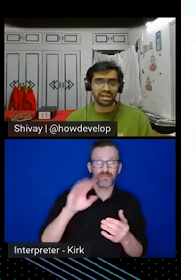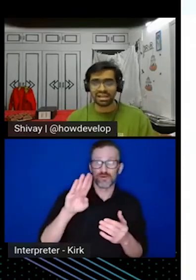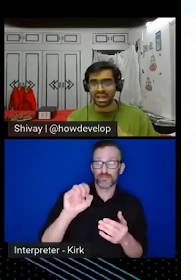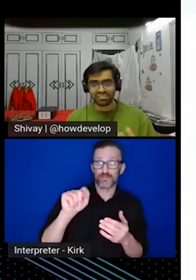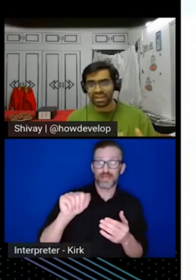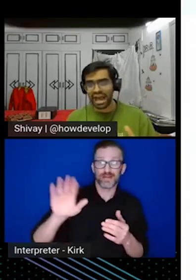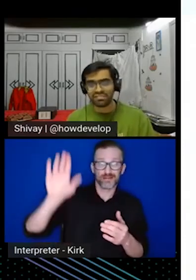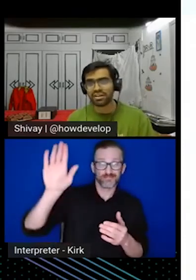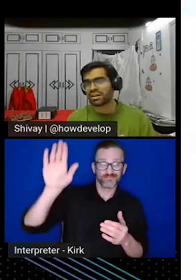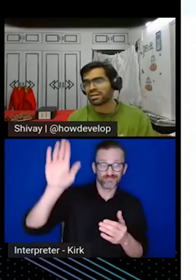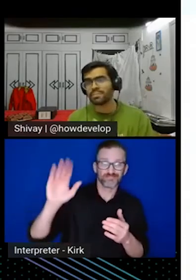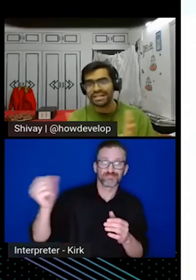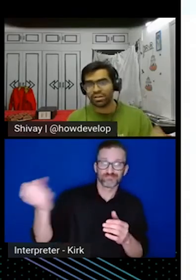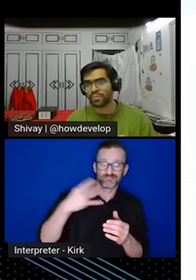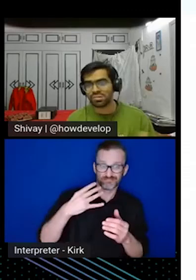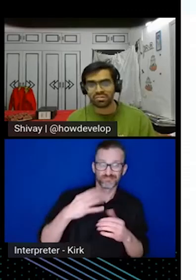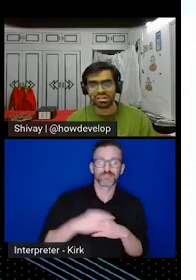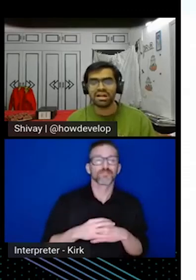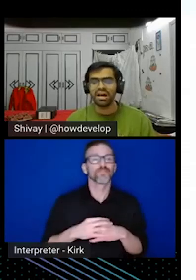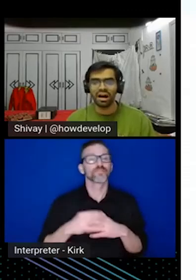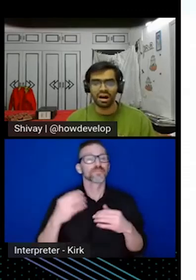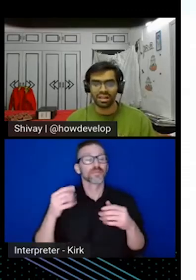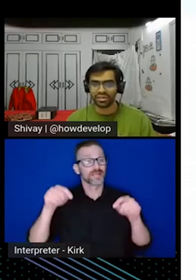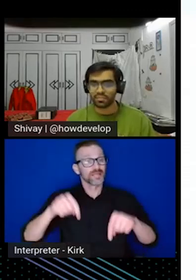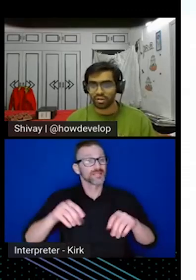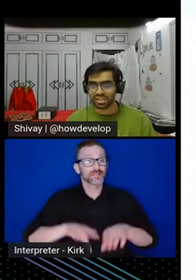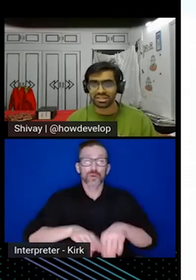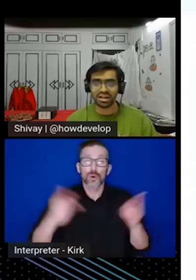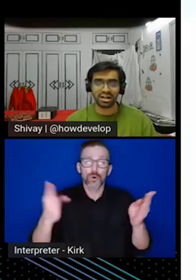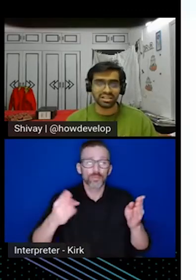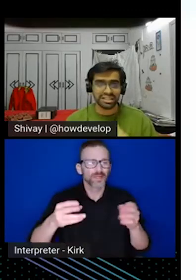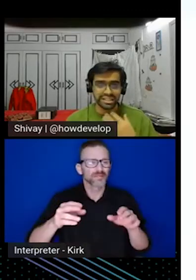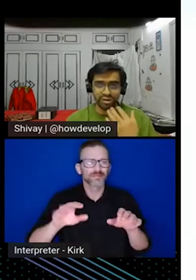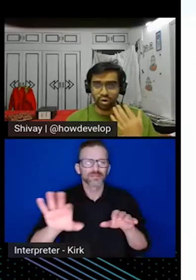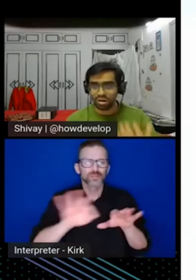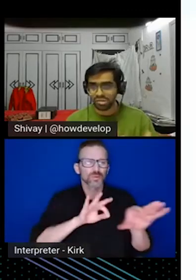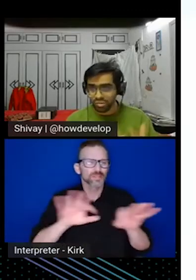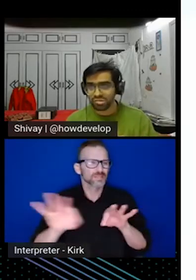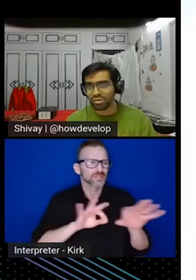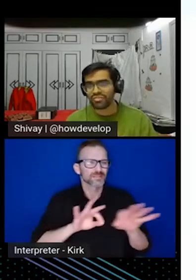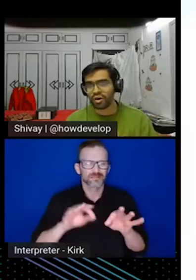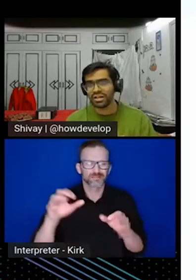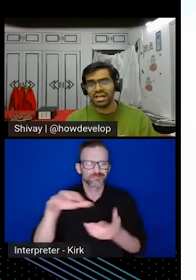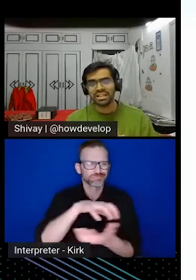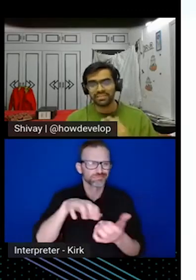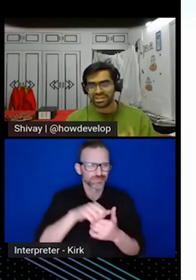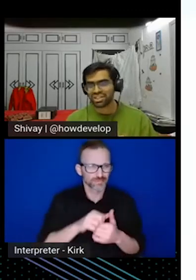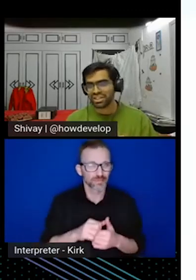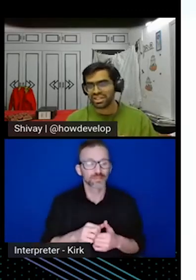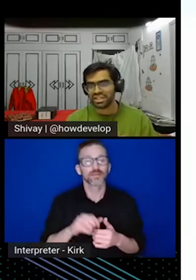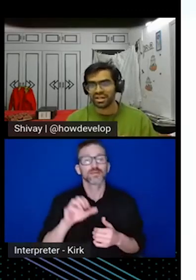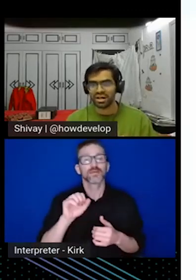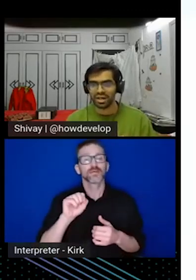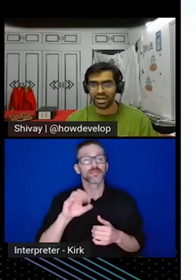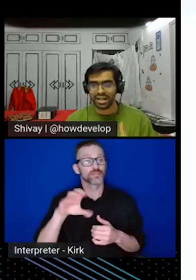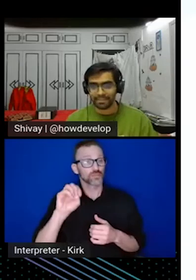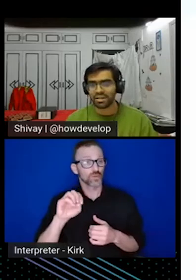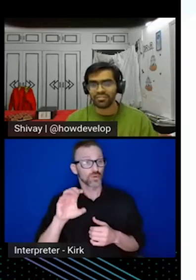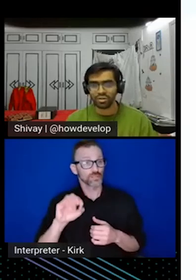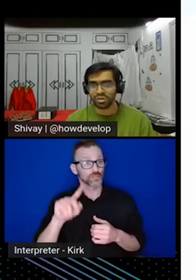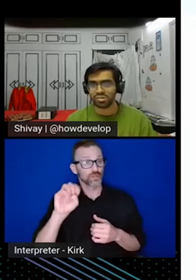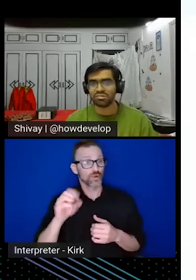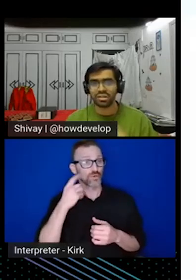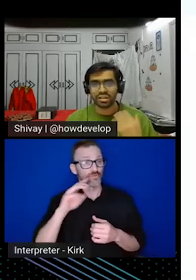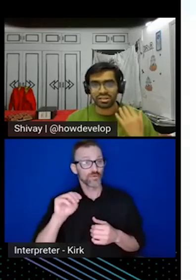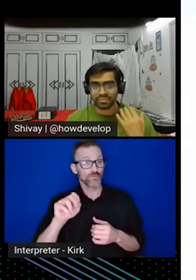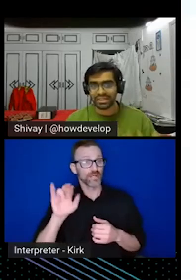it is, as we are a completely open source project. The source code for the Meshery adapter